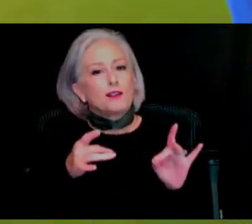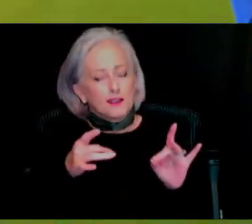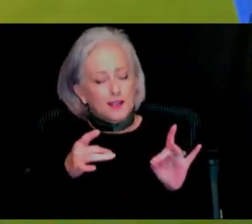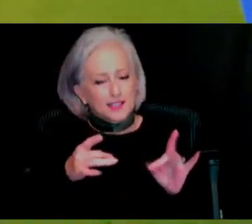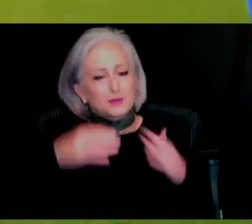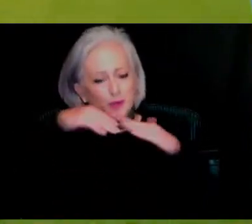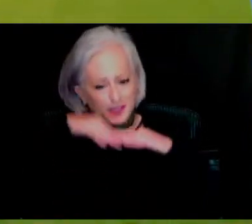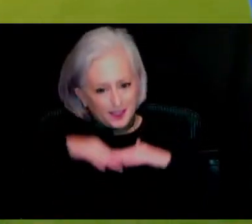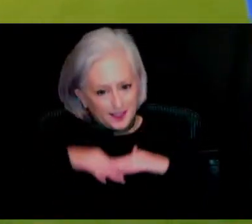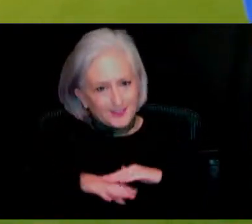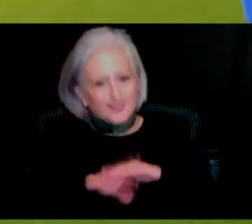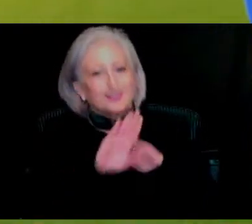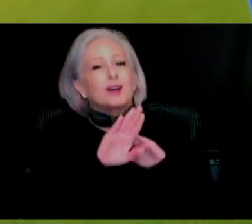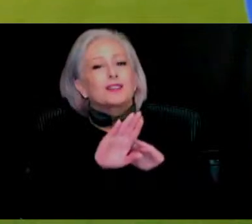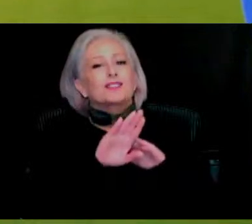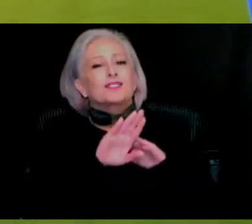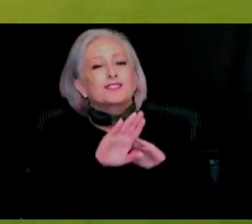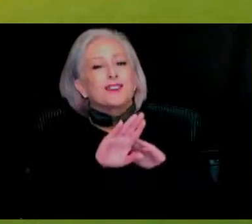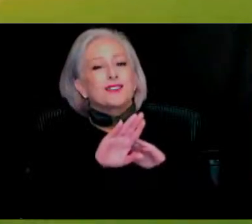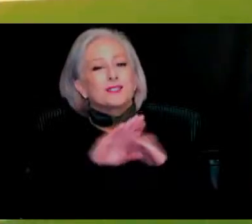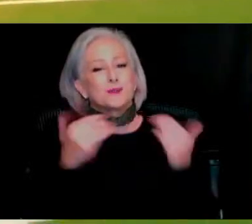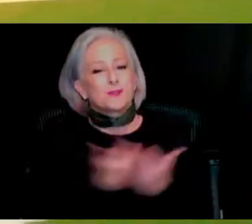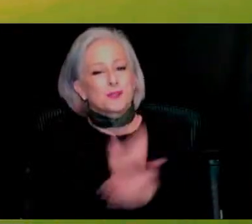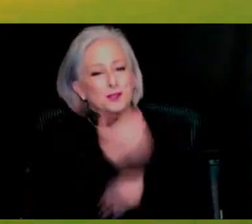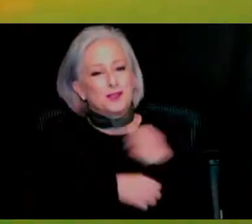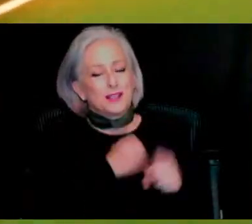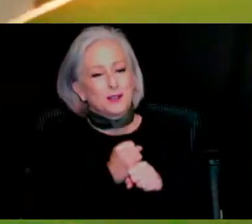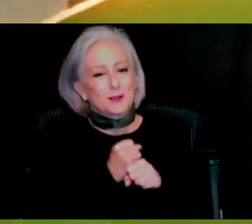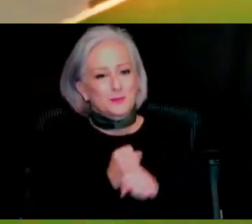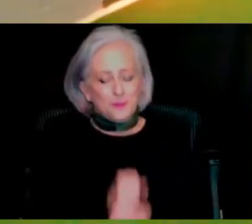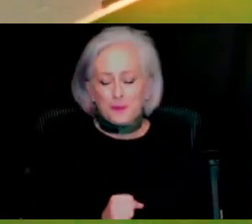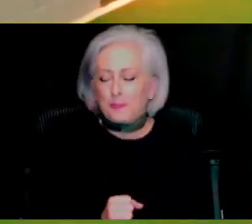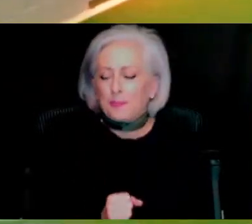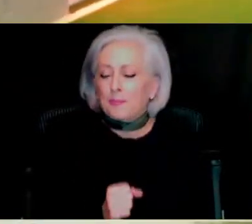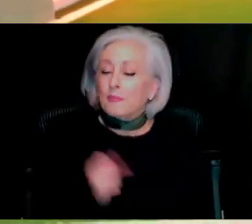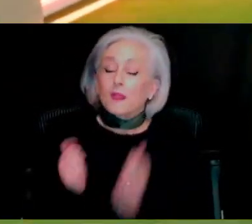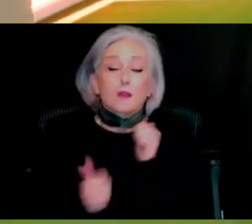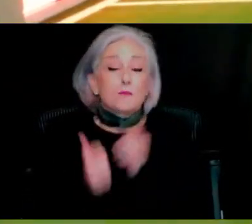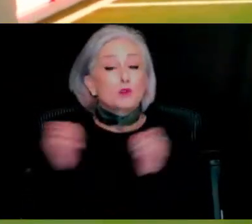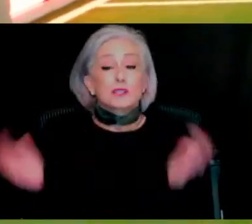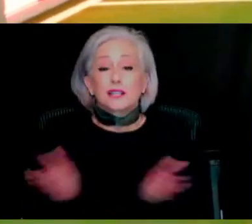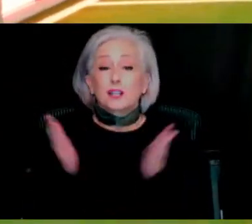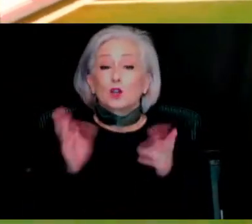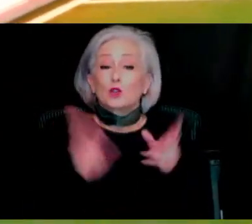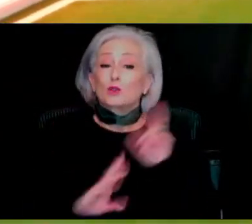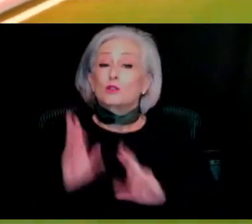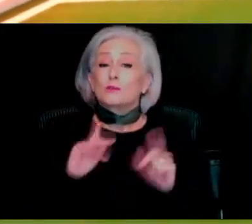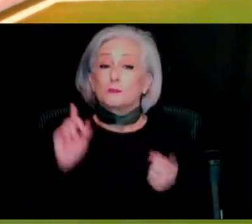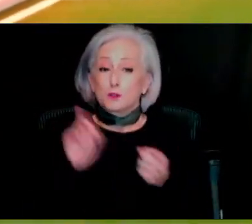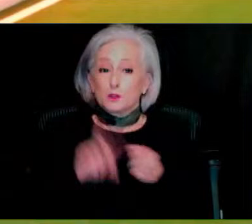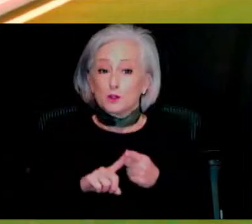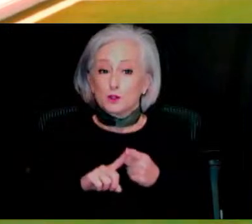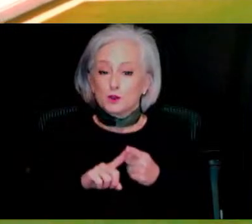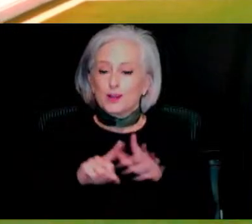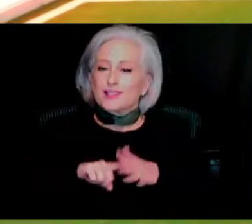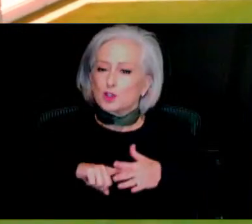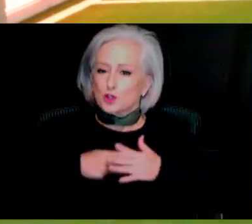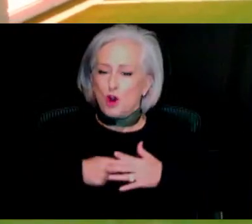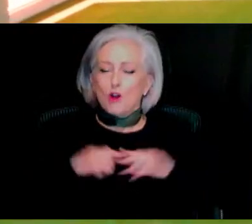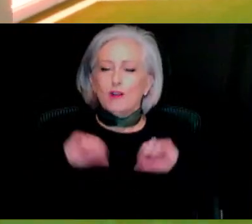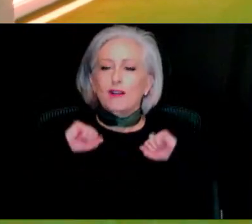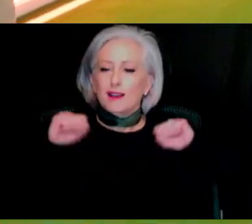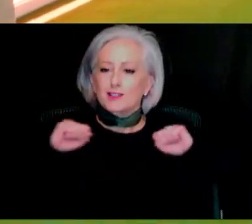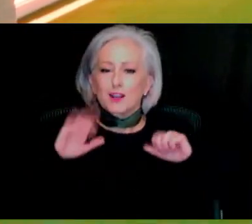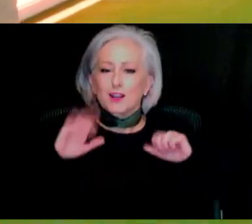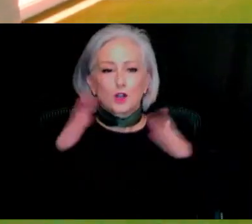into a new year? Mostly, I would just really encourage people to get started. Your health and your